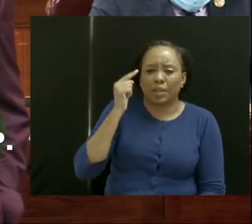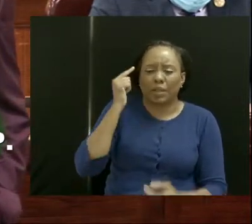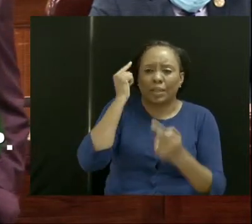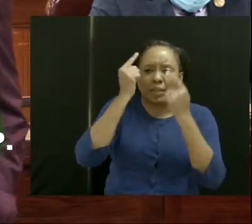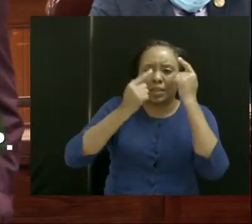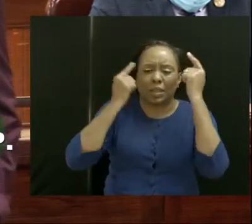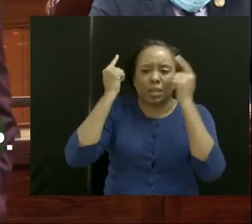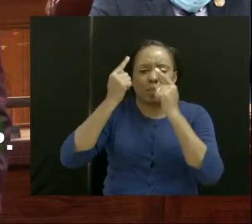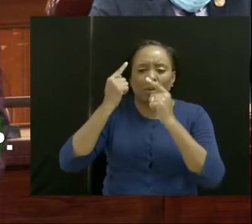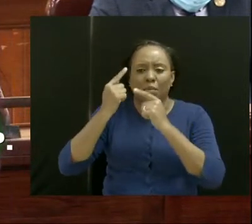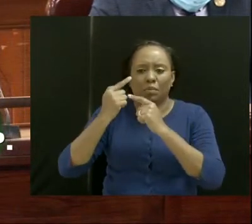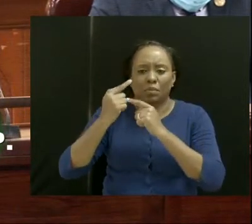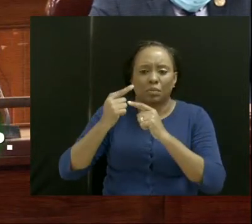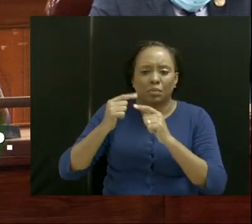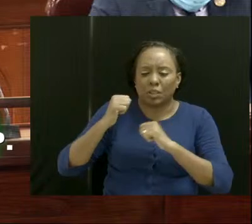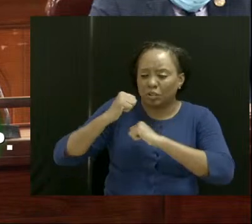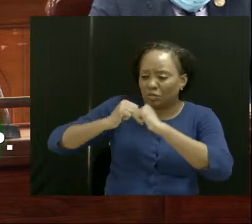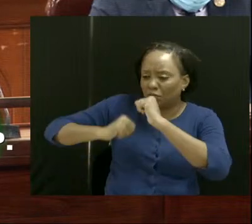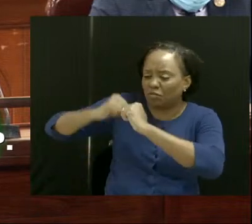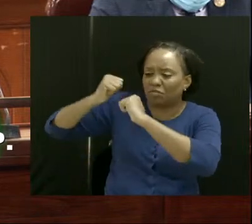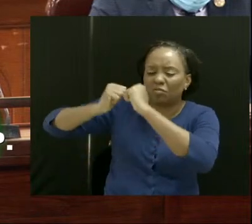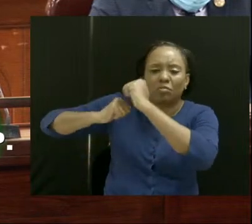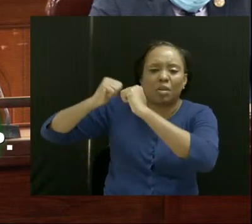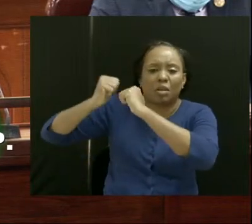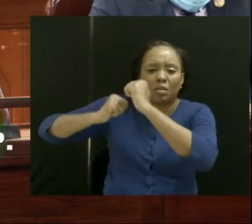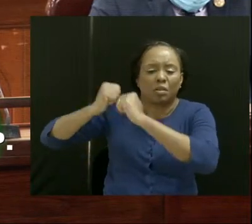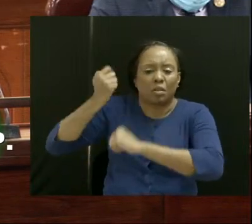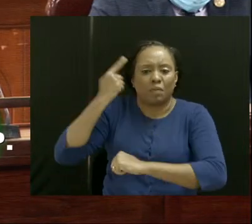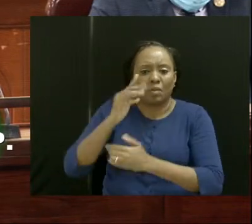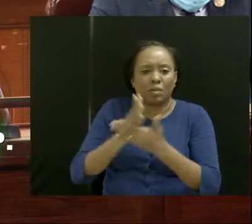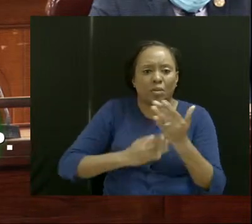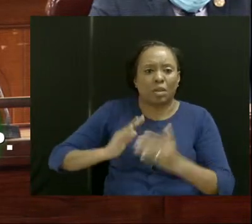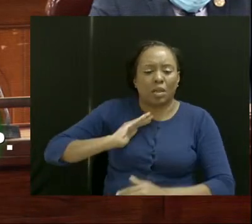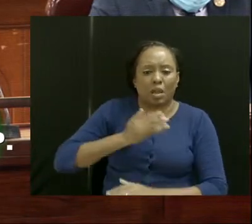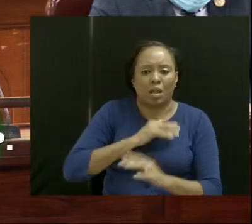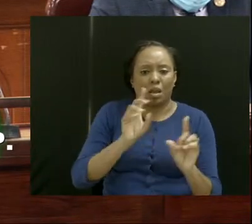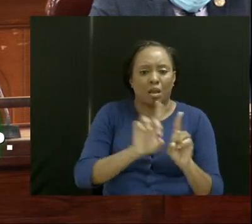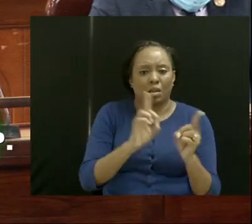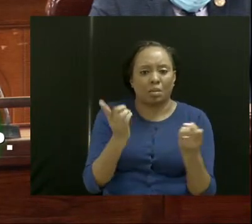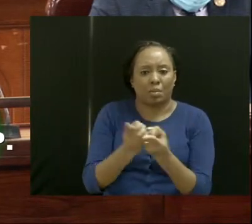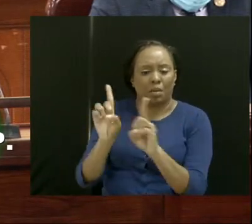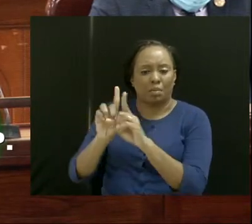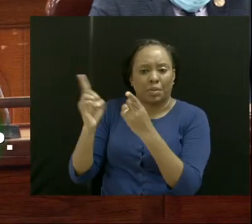is a serious requirement under the IMF program to which we are party.